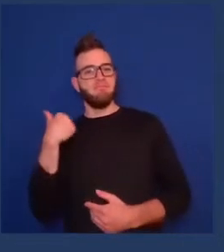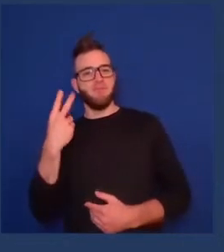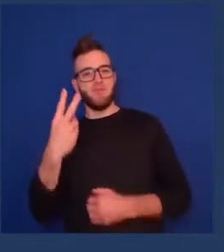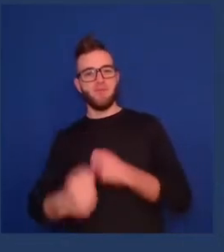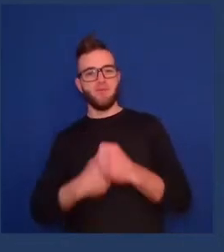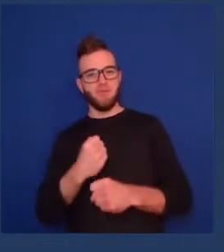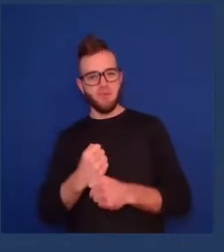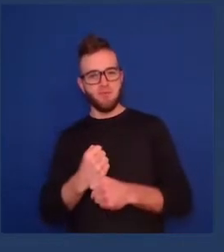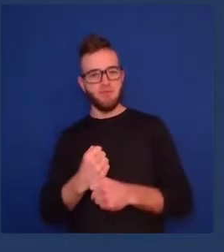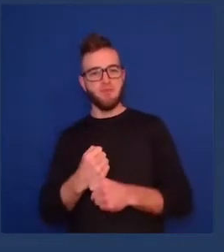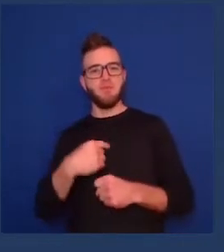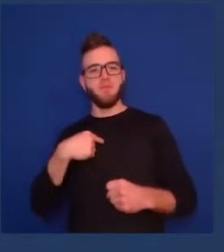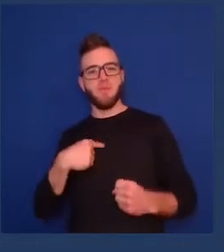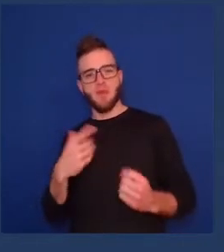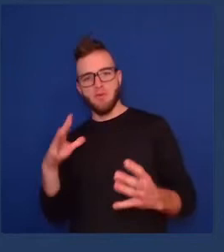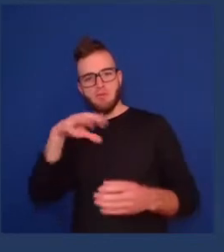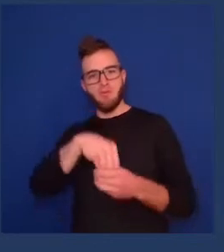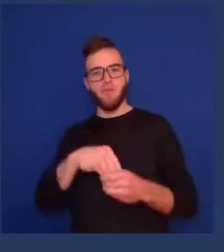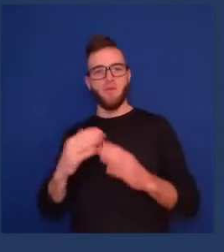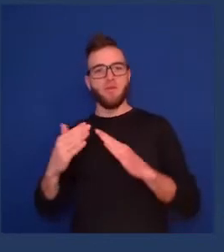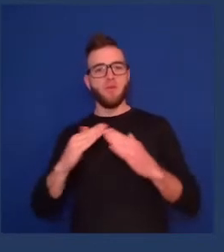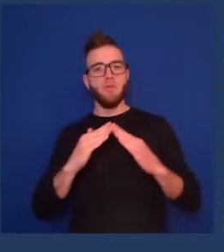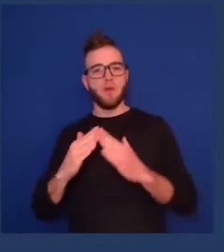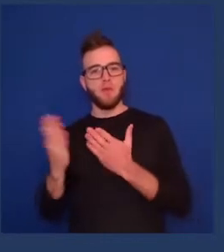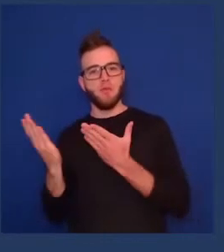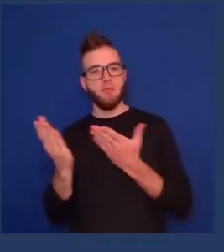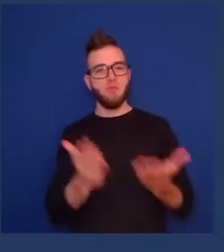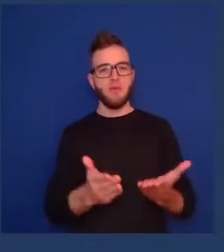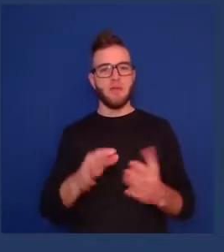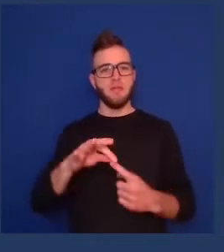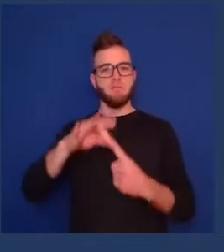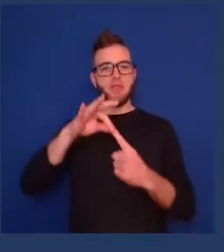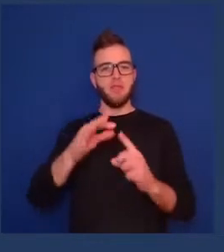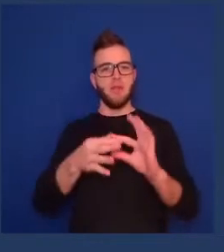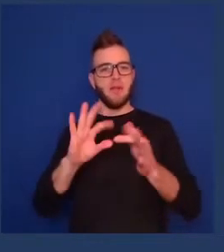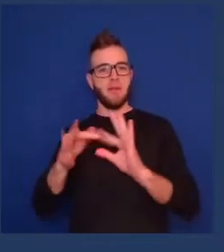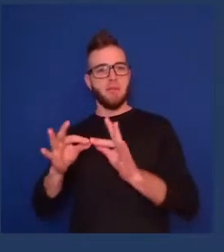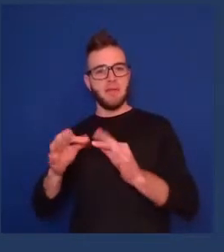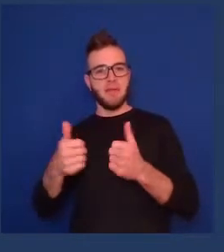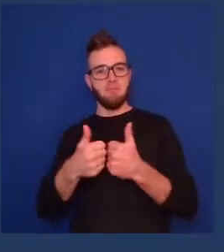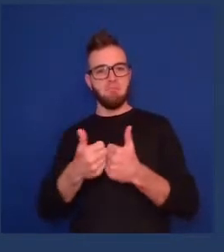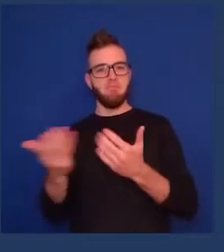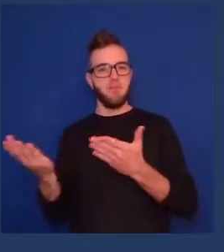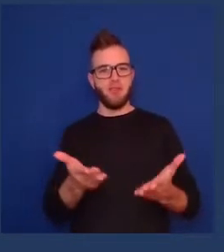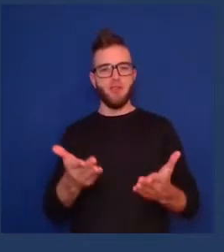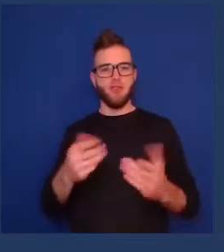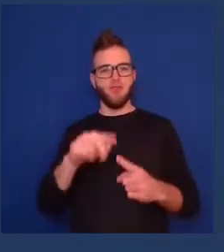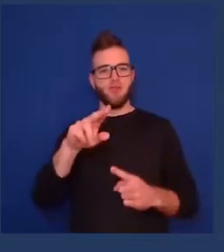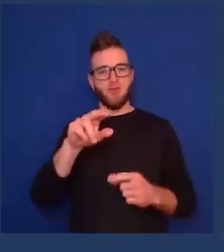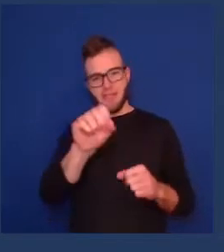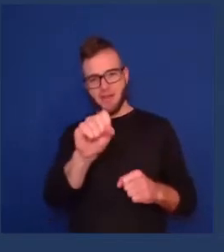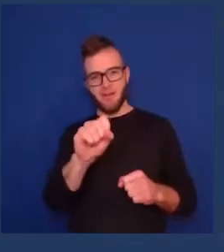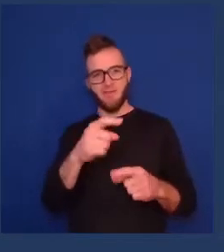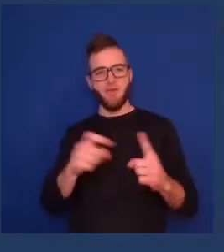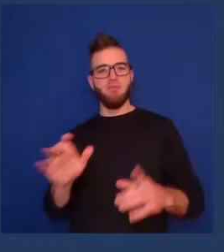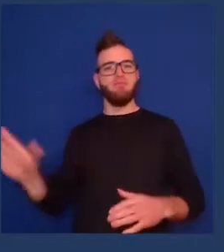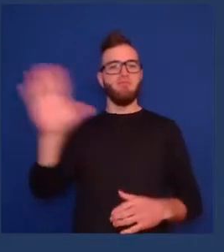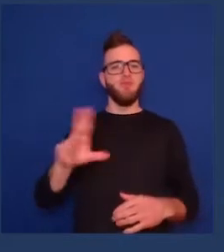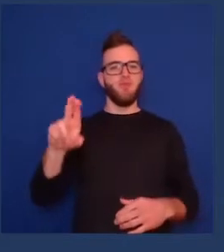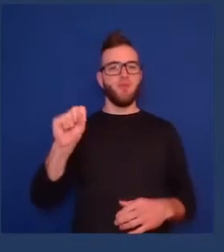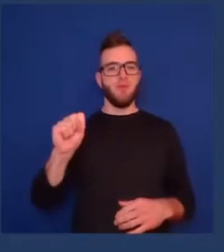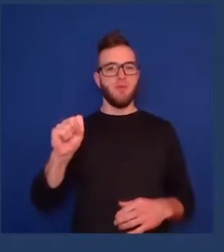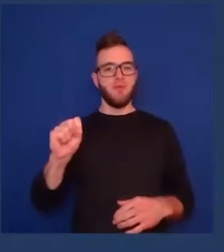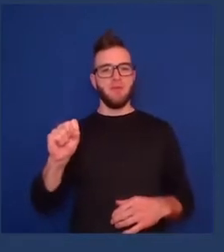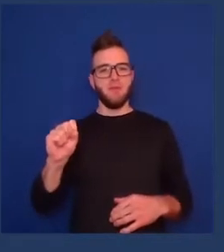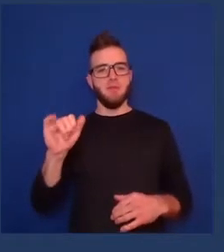USA National Games to Seattle for a triumphant 10 days when people from all over the country came together to celebrate the beauty,